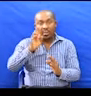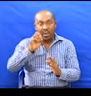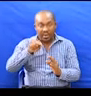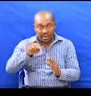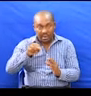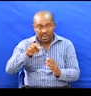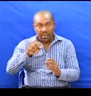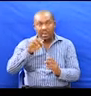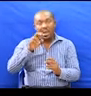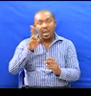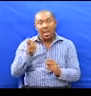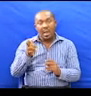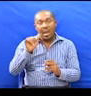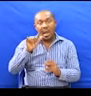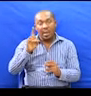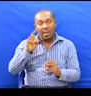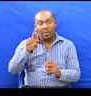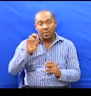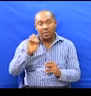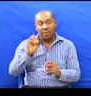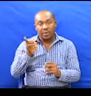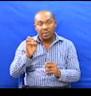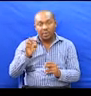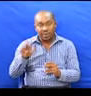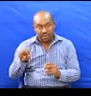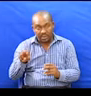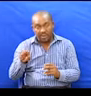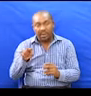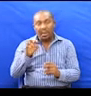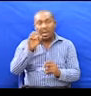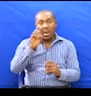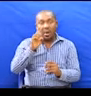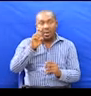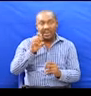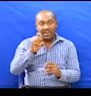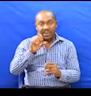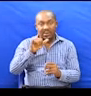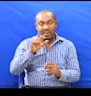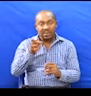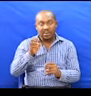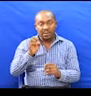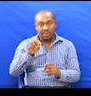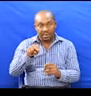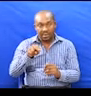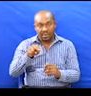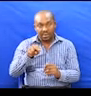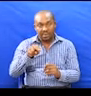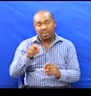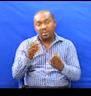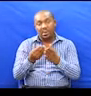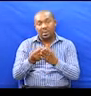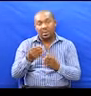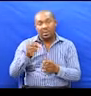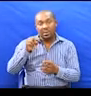Carbon, hydrogen, oxygen, and what? Nitrogen. So these proteins, they are made up